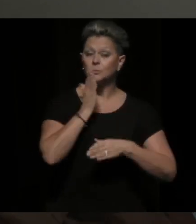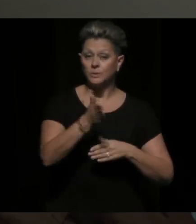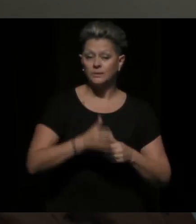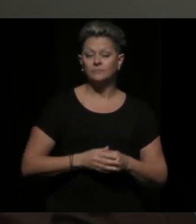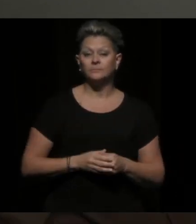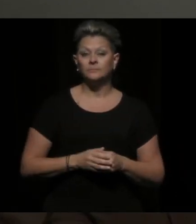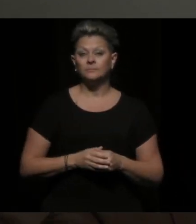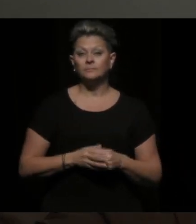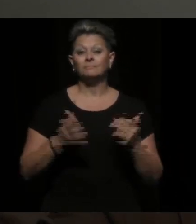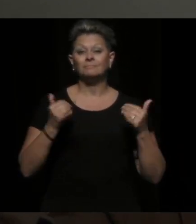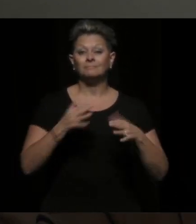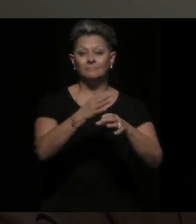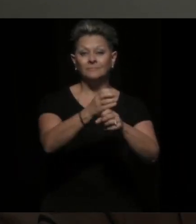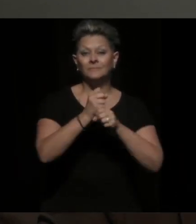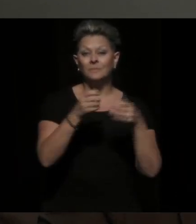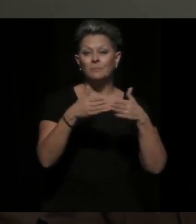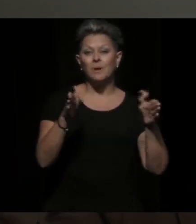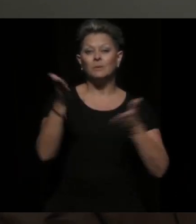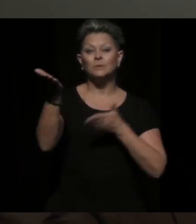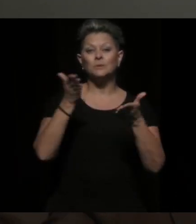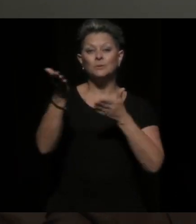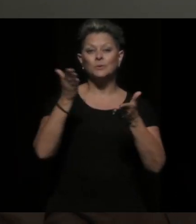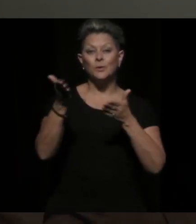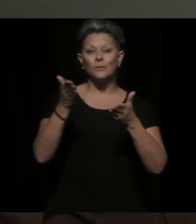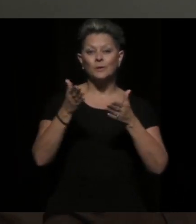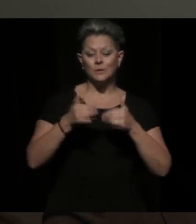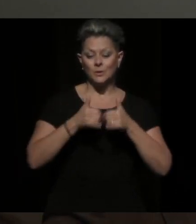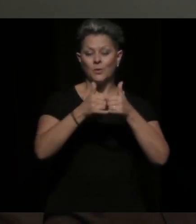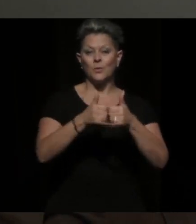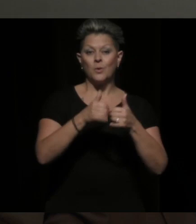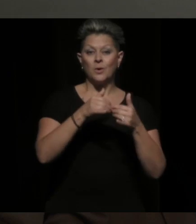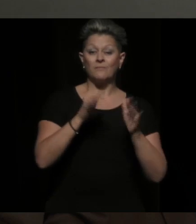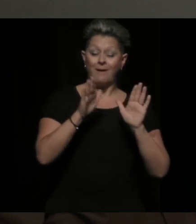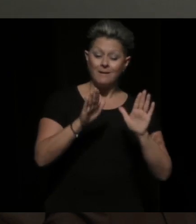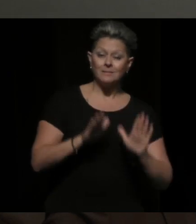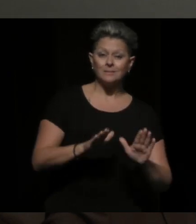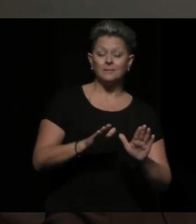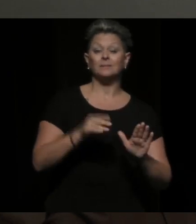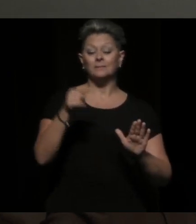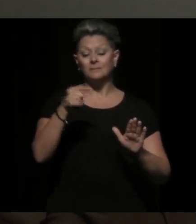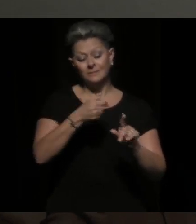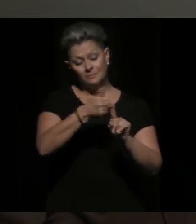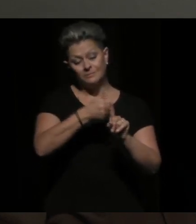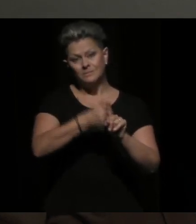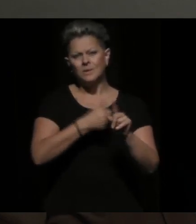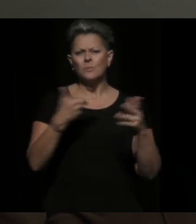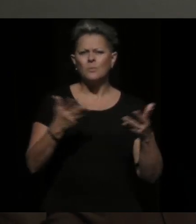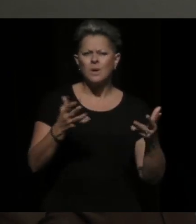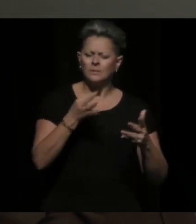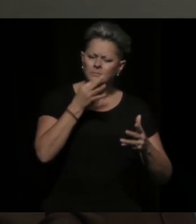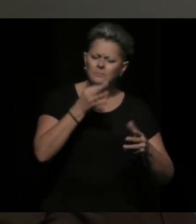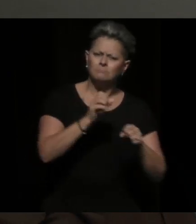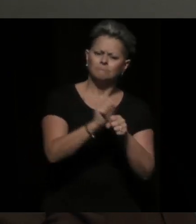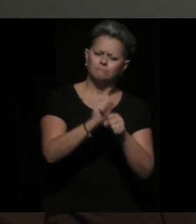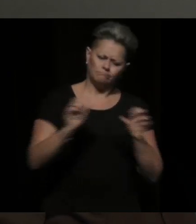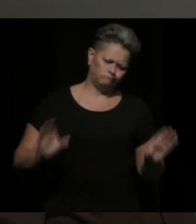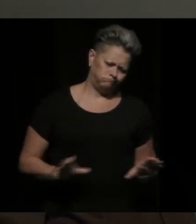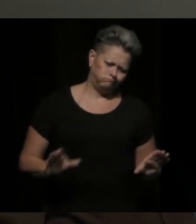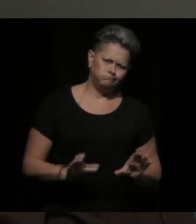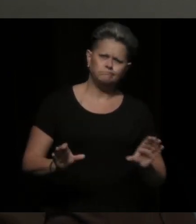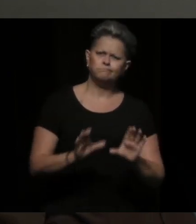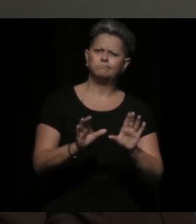To receive the Public Service Award of Excellence, presented to individuals and teams who through exceptional work performance